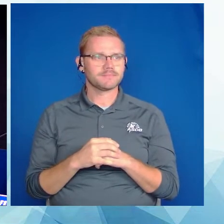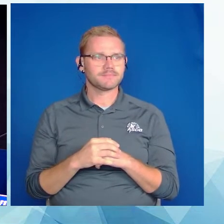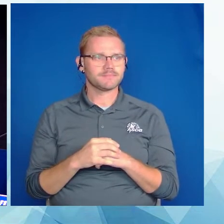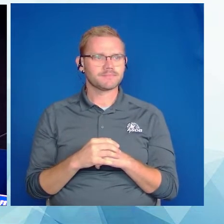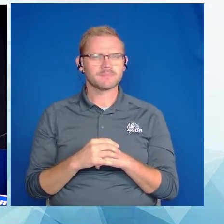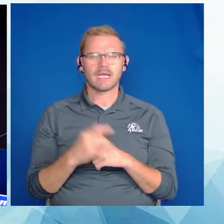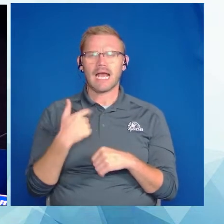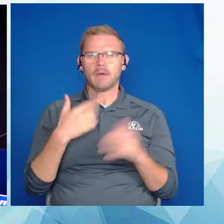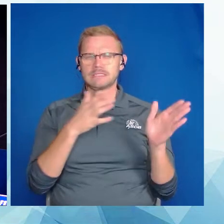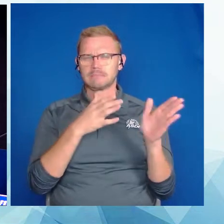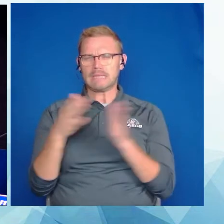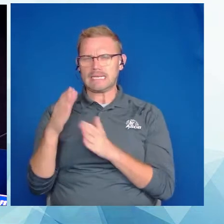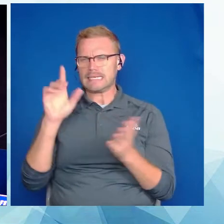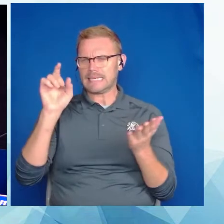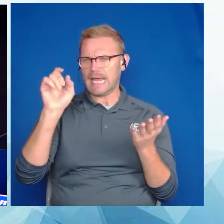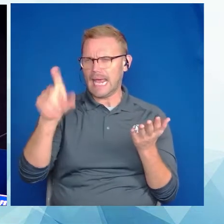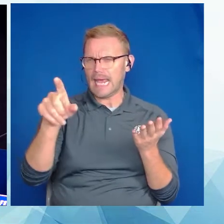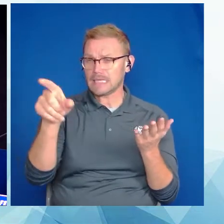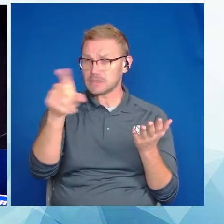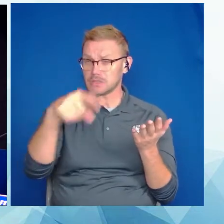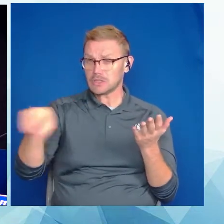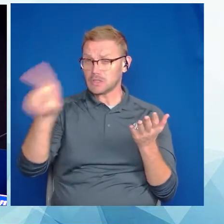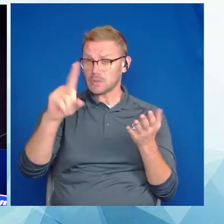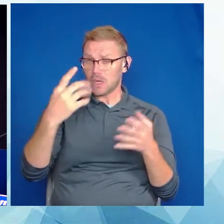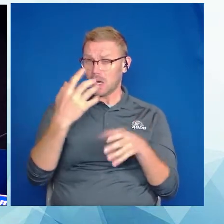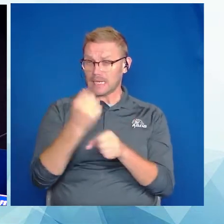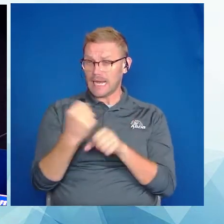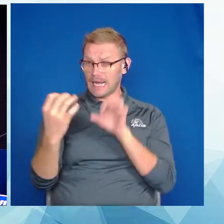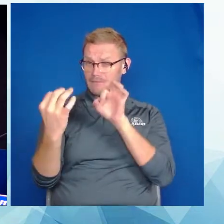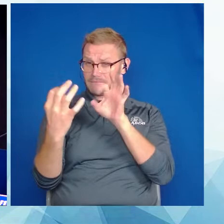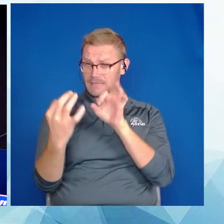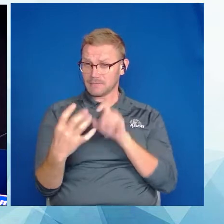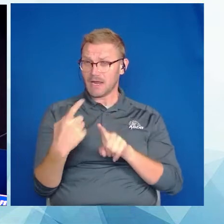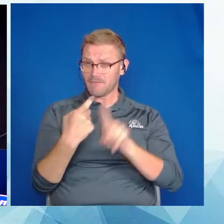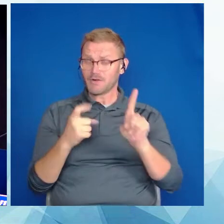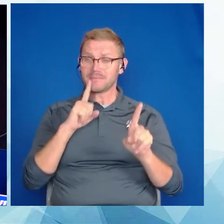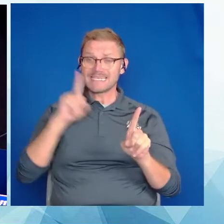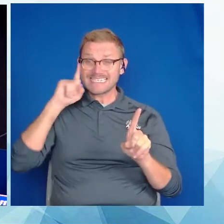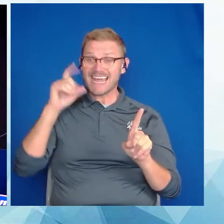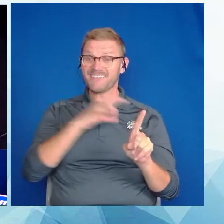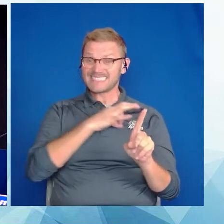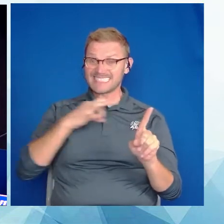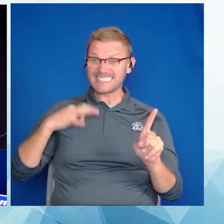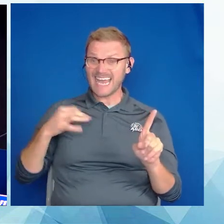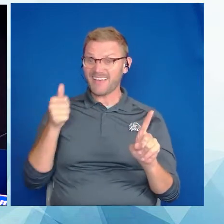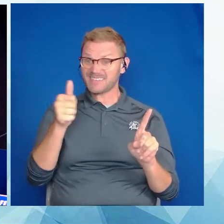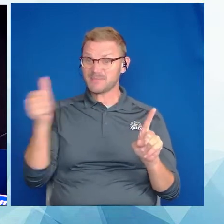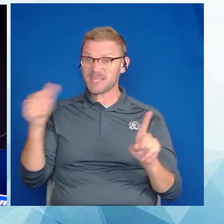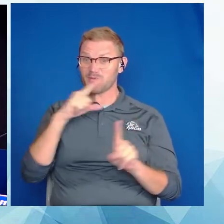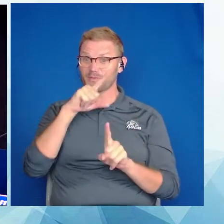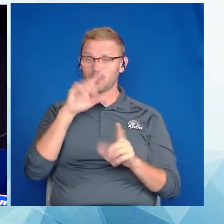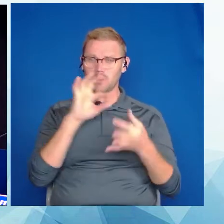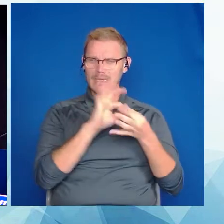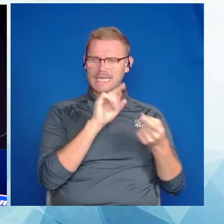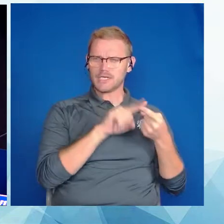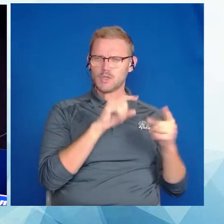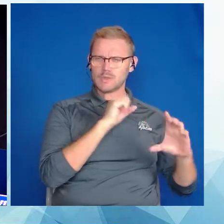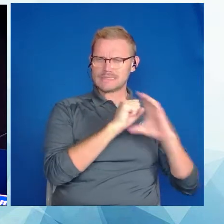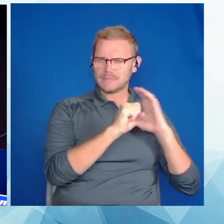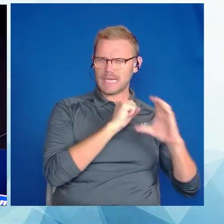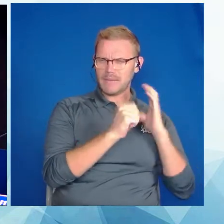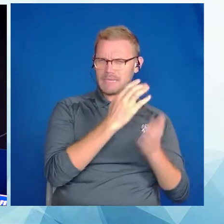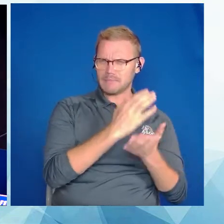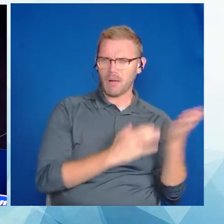So I was planning to ask if you had already received feedback from deaf staff regarding this piece.